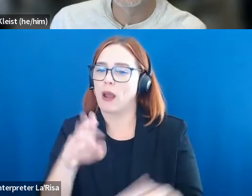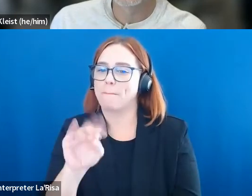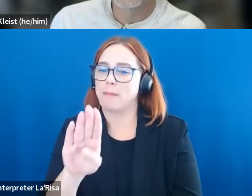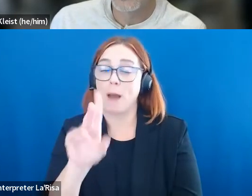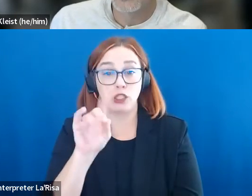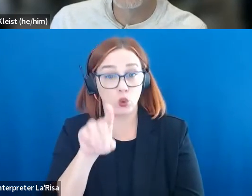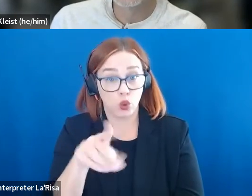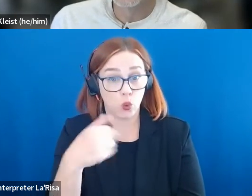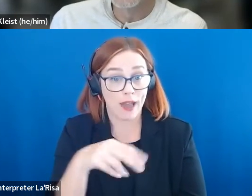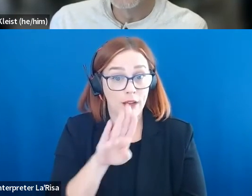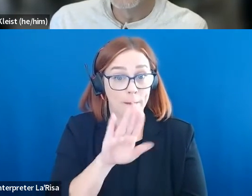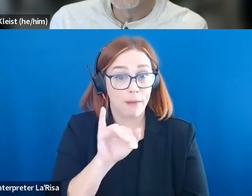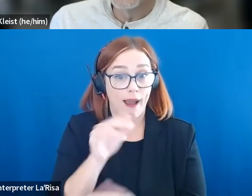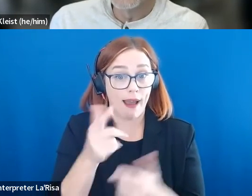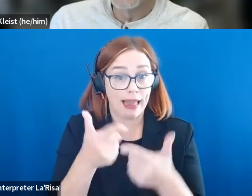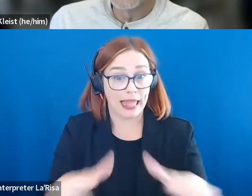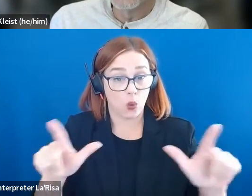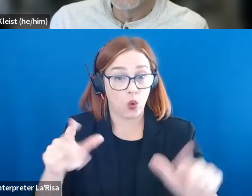and communities?